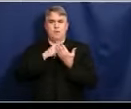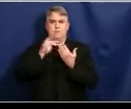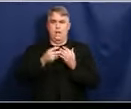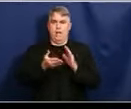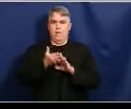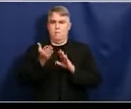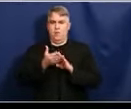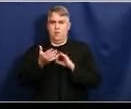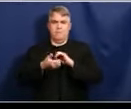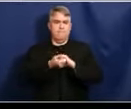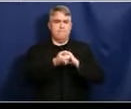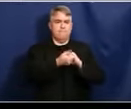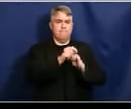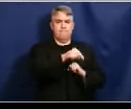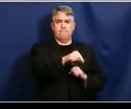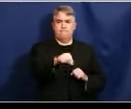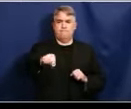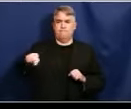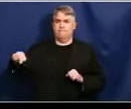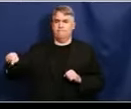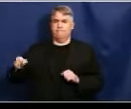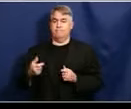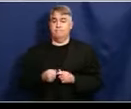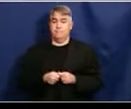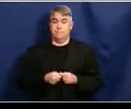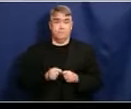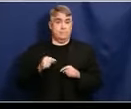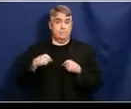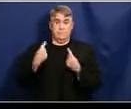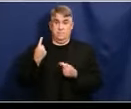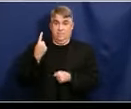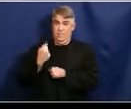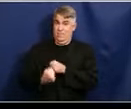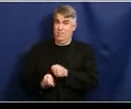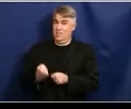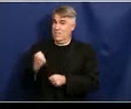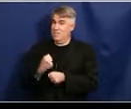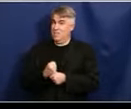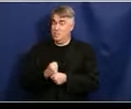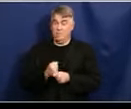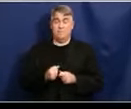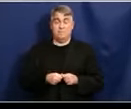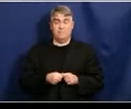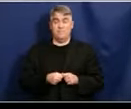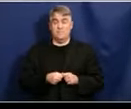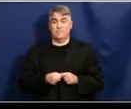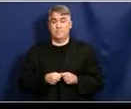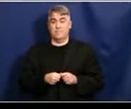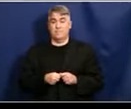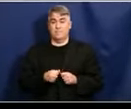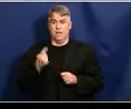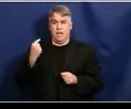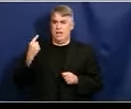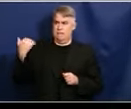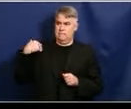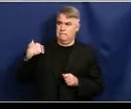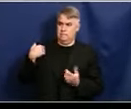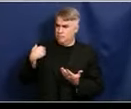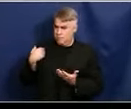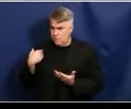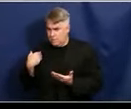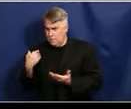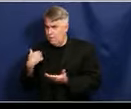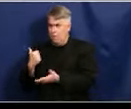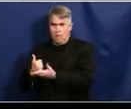Fletcher reminded me that it's been a year that we have been at this. About a year ago, we were asked to assist the Health and Human Services Agency